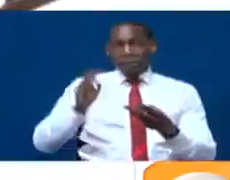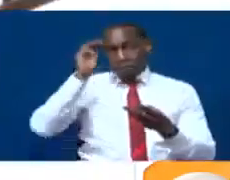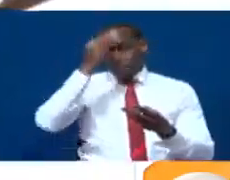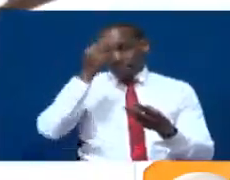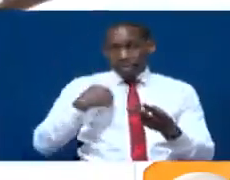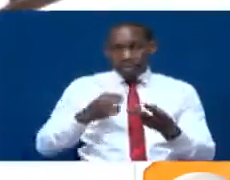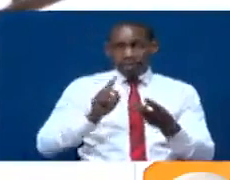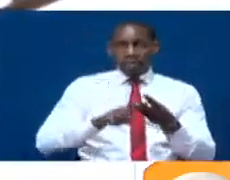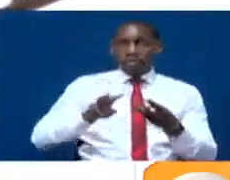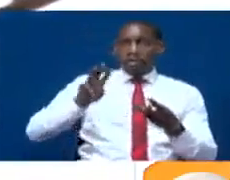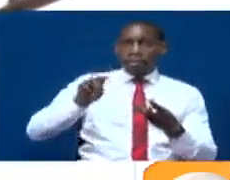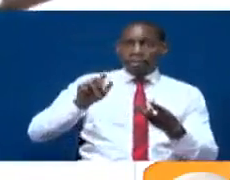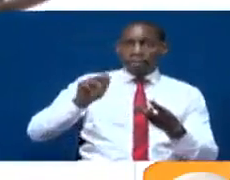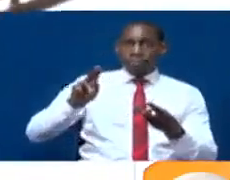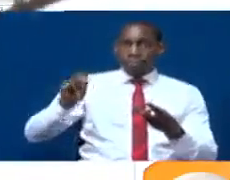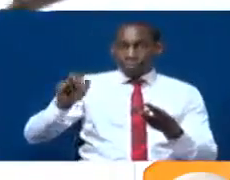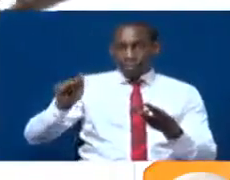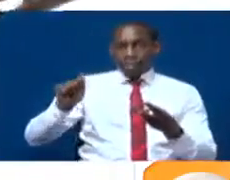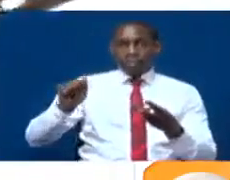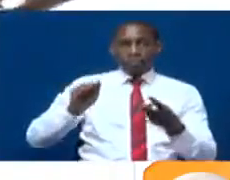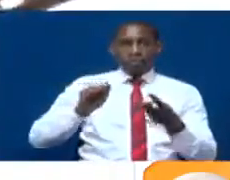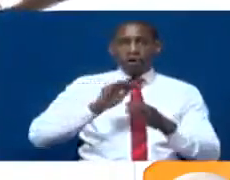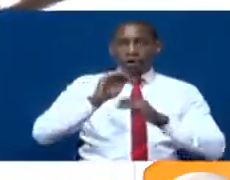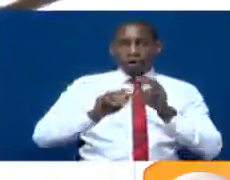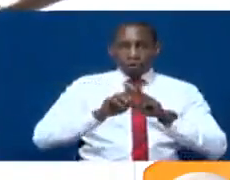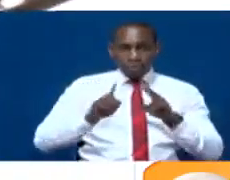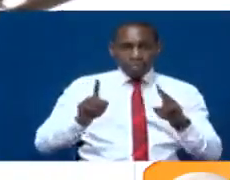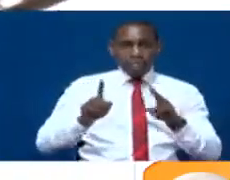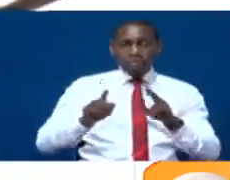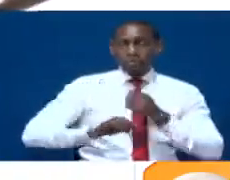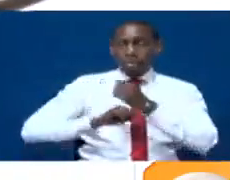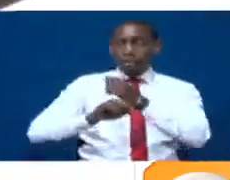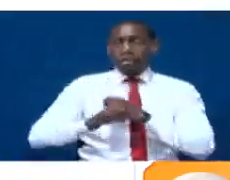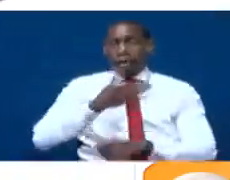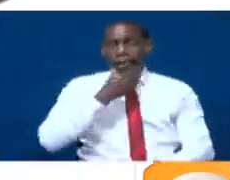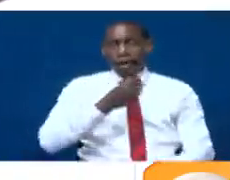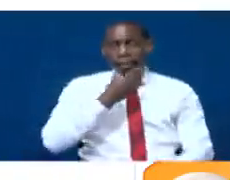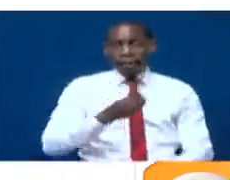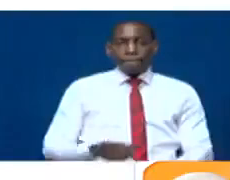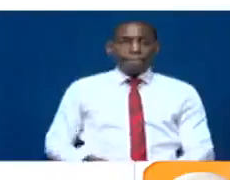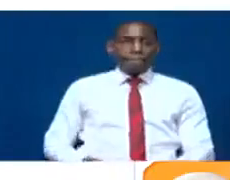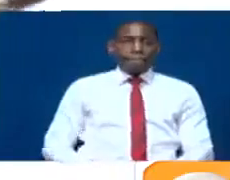na kina Maina Kamanda, wote tumeanza kwenda kwa baba.